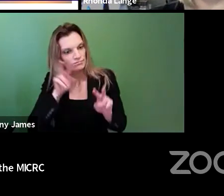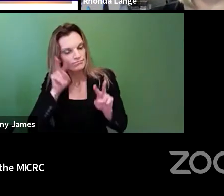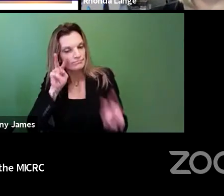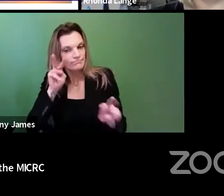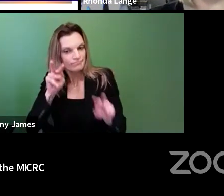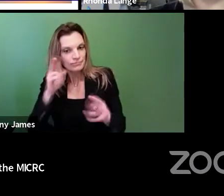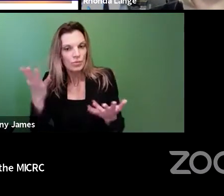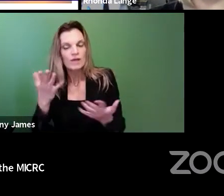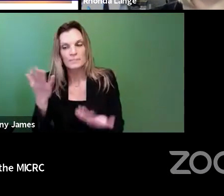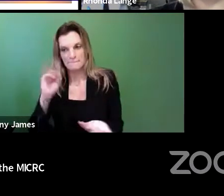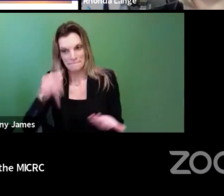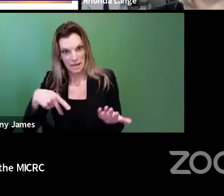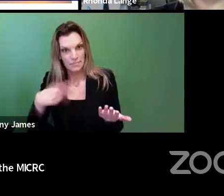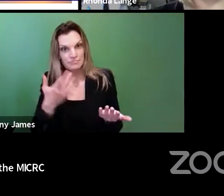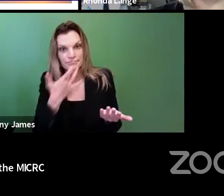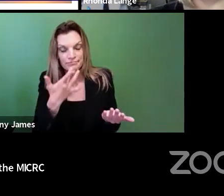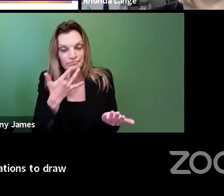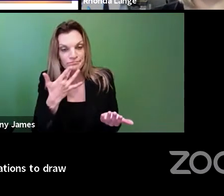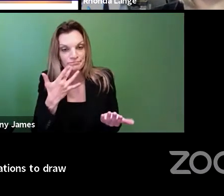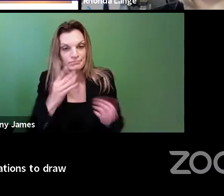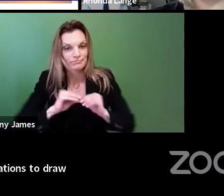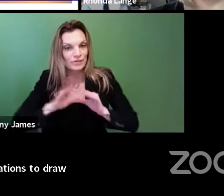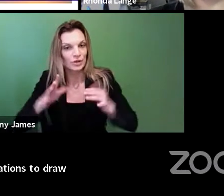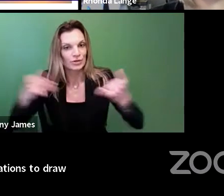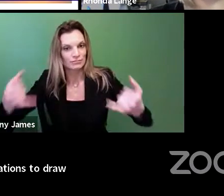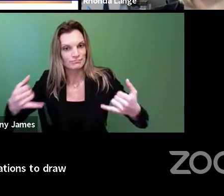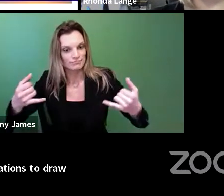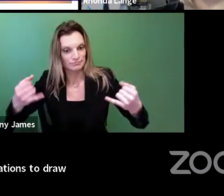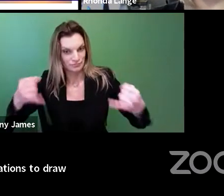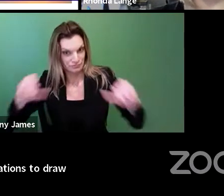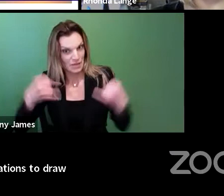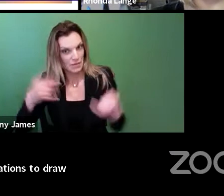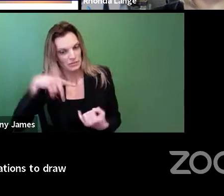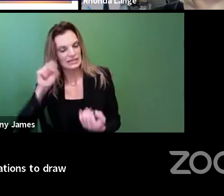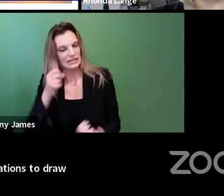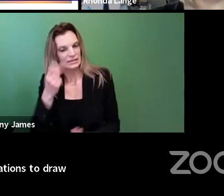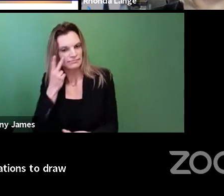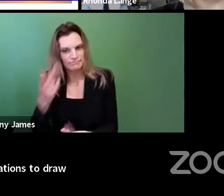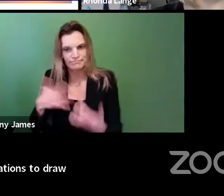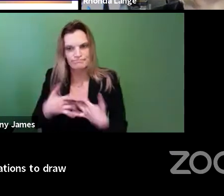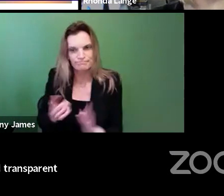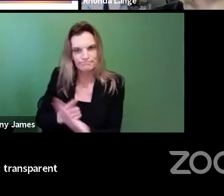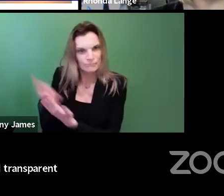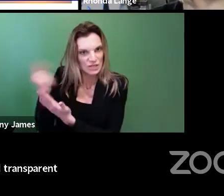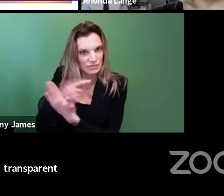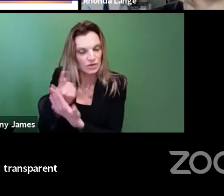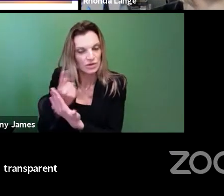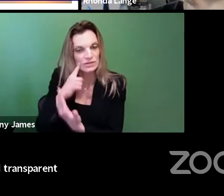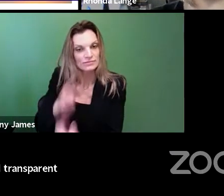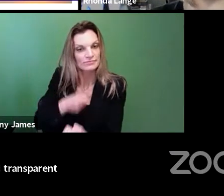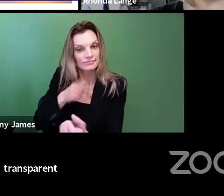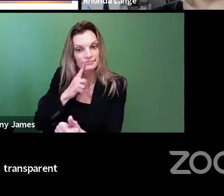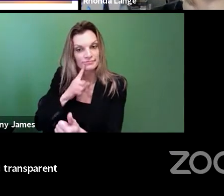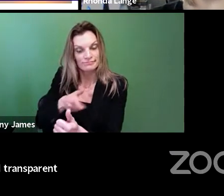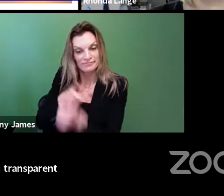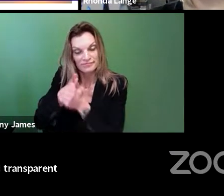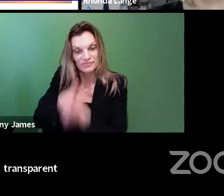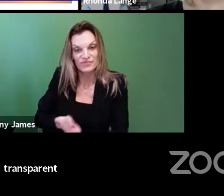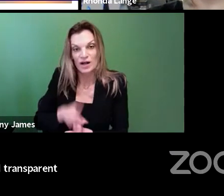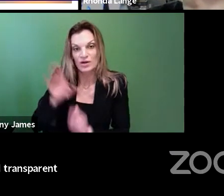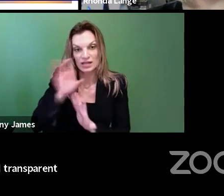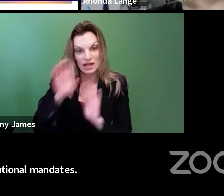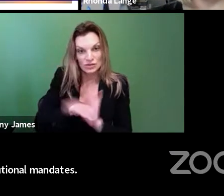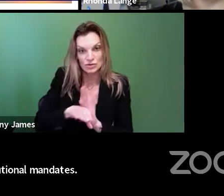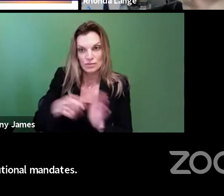maps in an open and transparent manner that meets constitutional mandates. In your interaction with